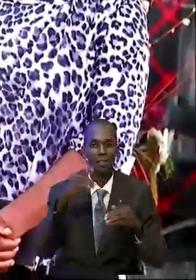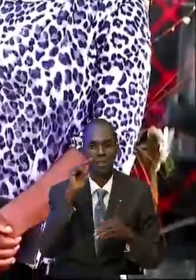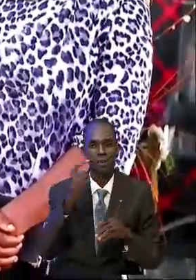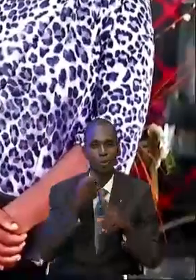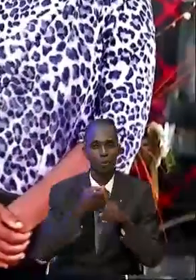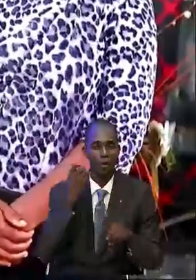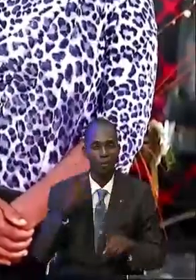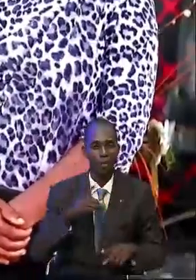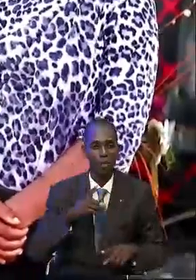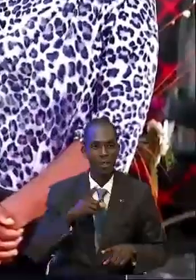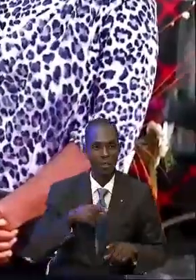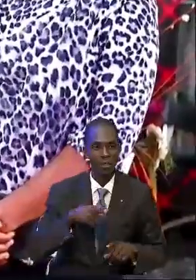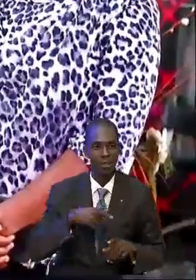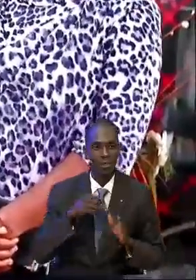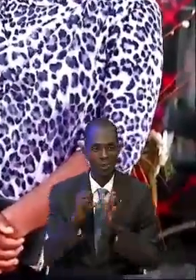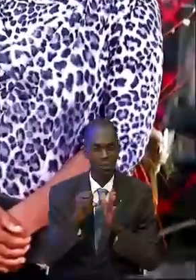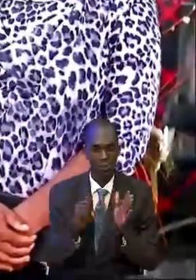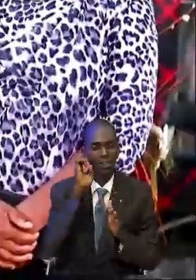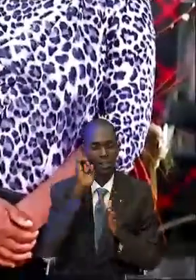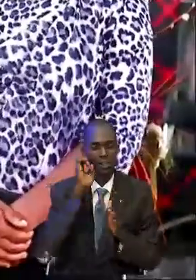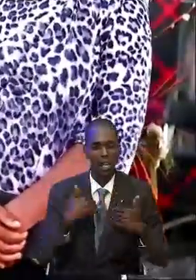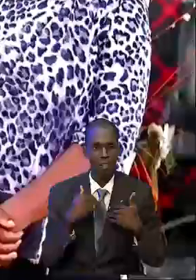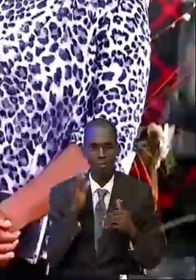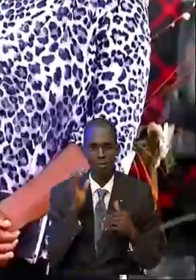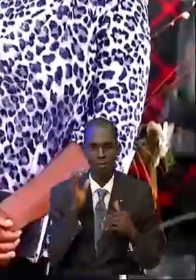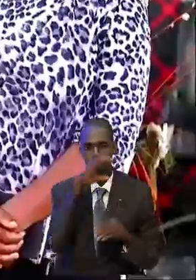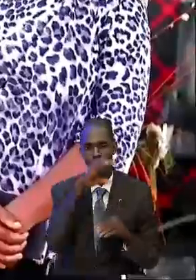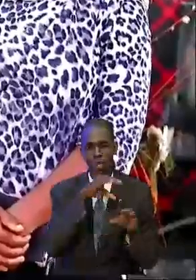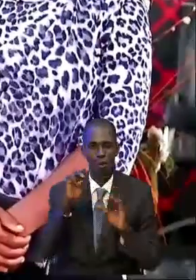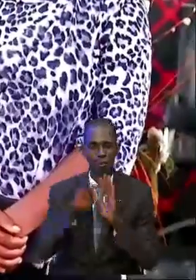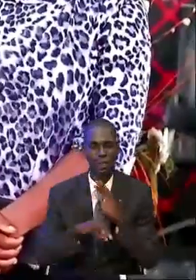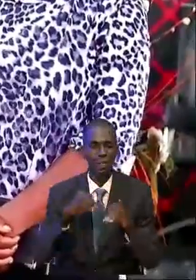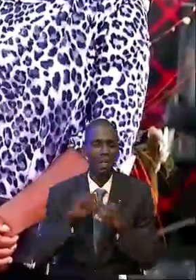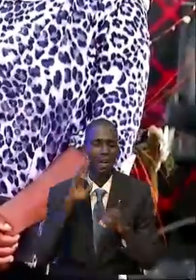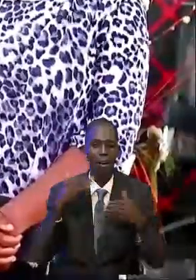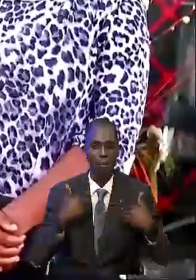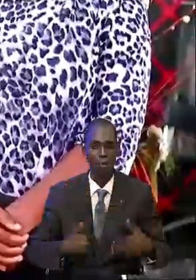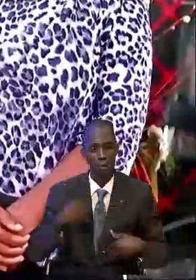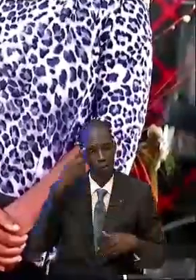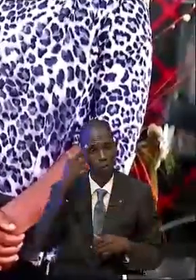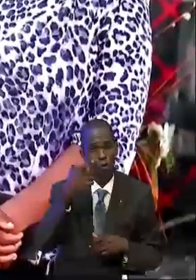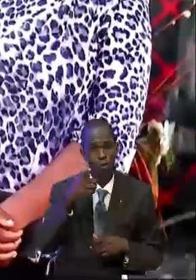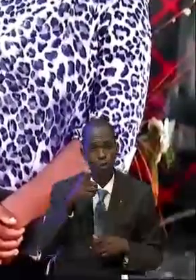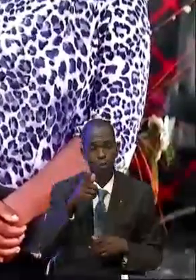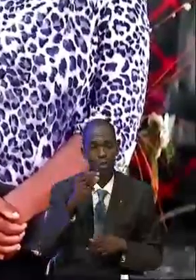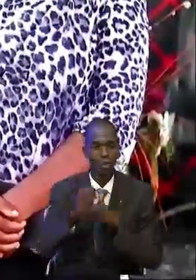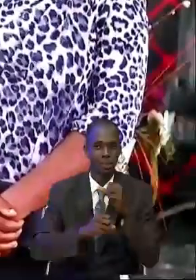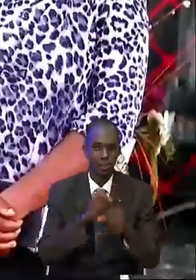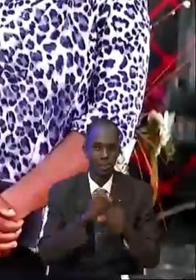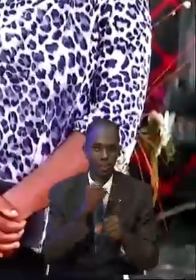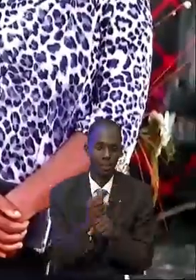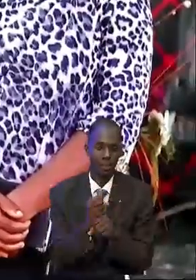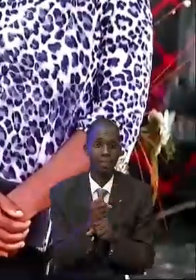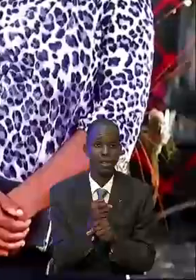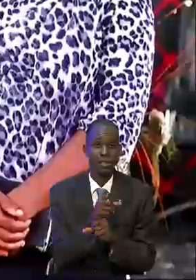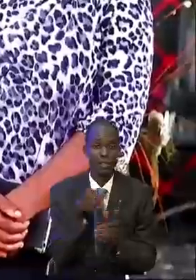This woman you can see is testifying from Lagos State, had strange movements in her body for